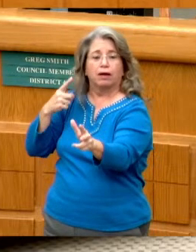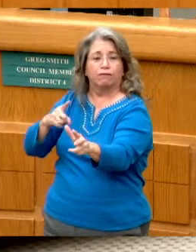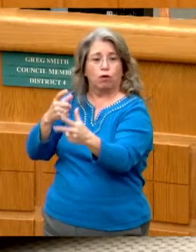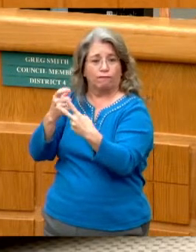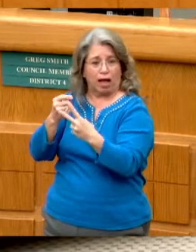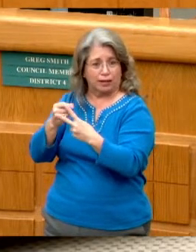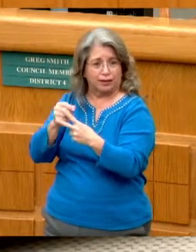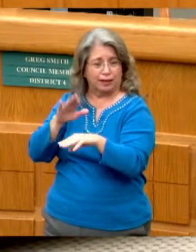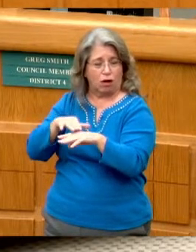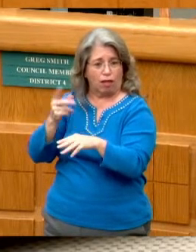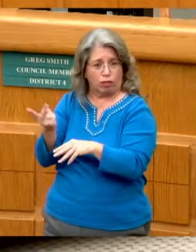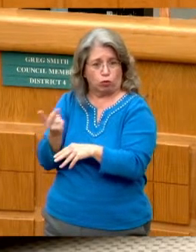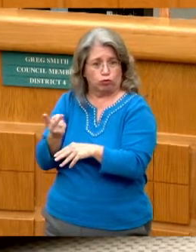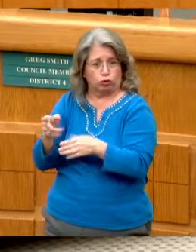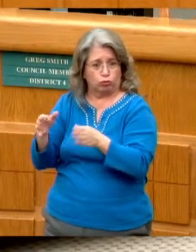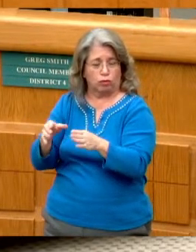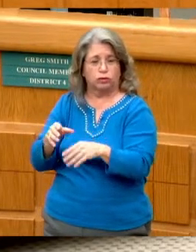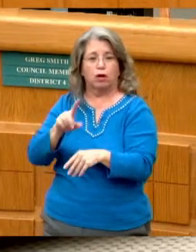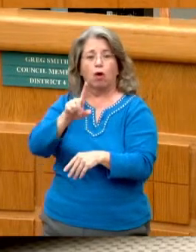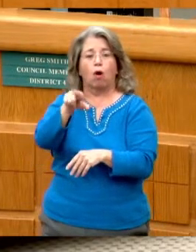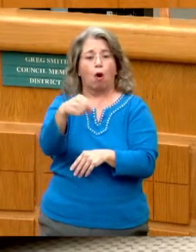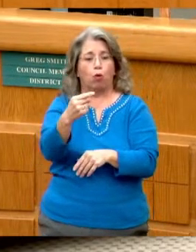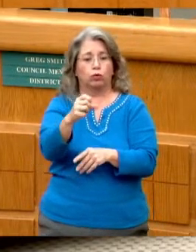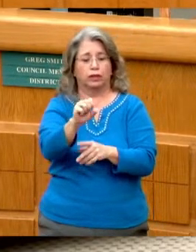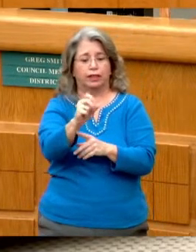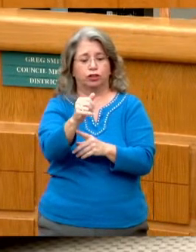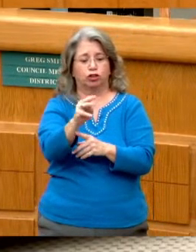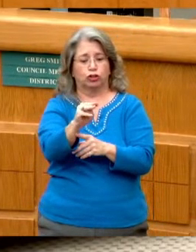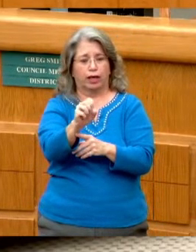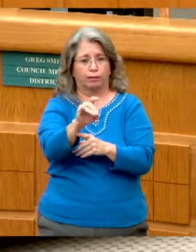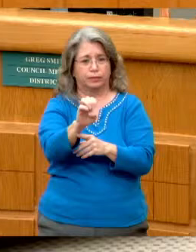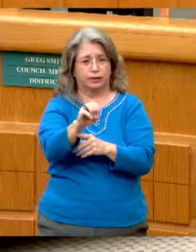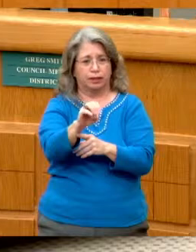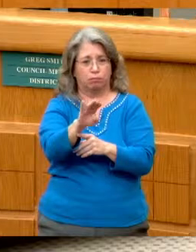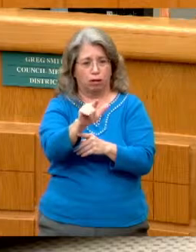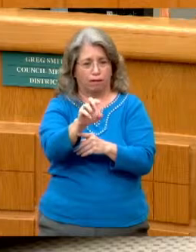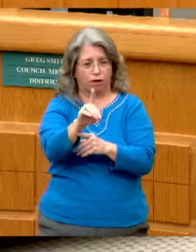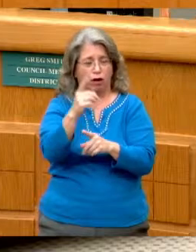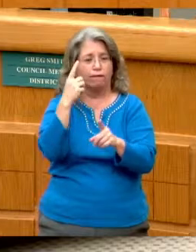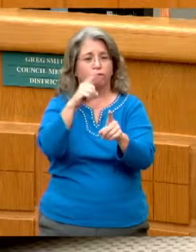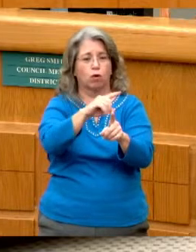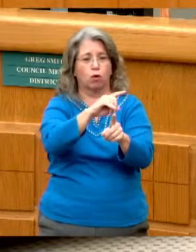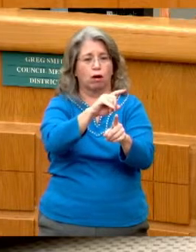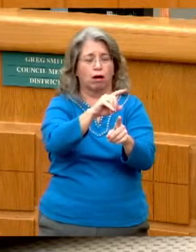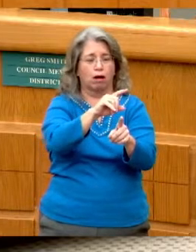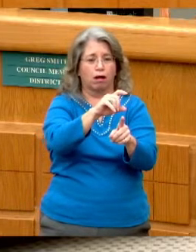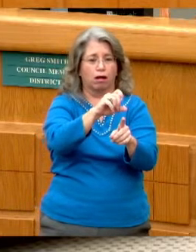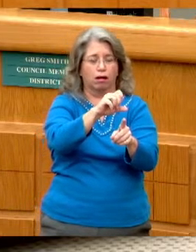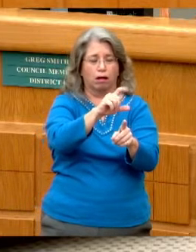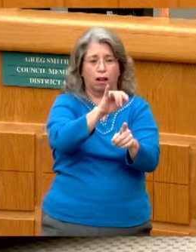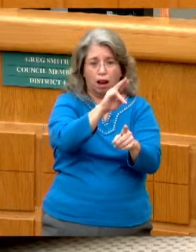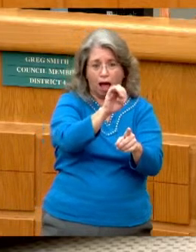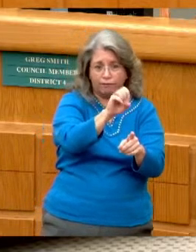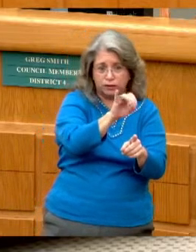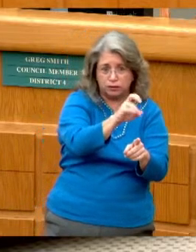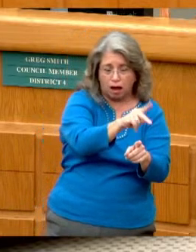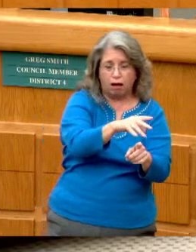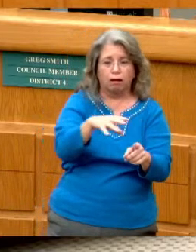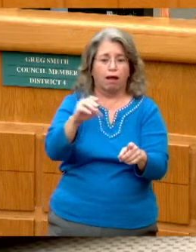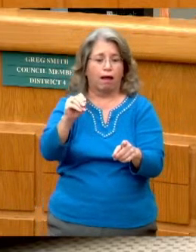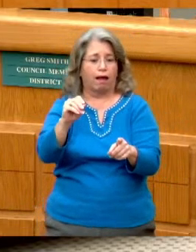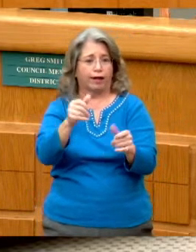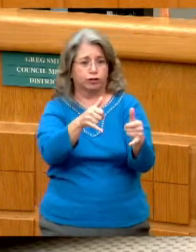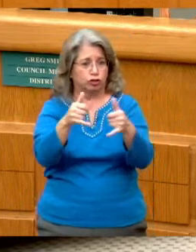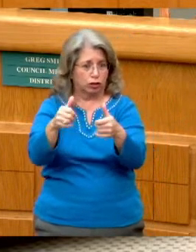Cheer to that Terry Shamsie Boulevard. And it is my privilege to be able to, after the